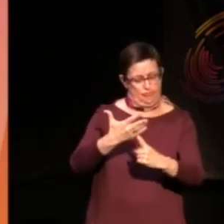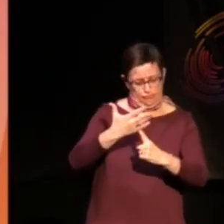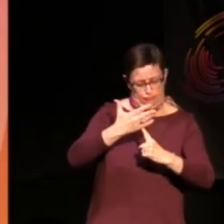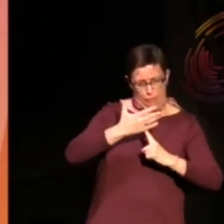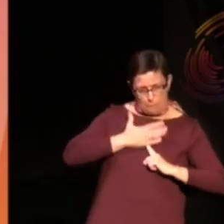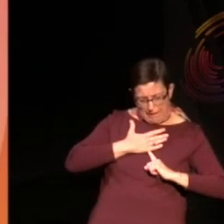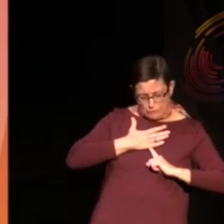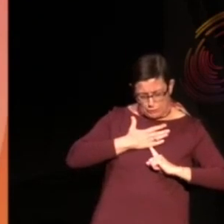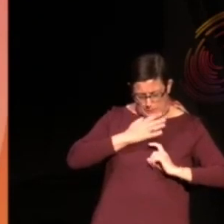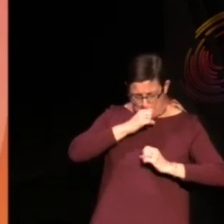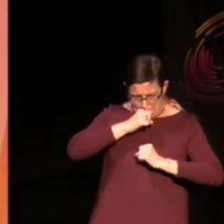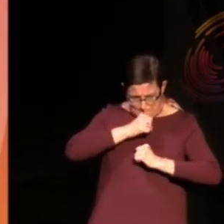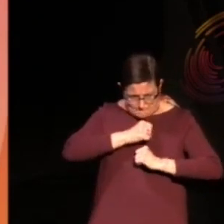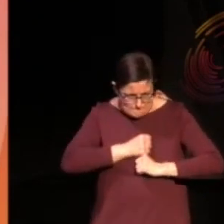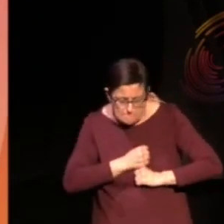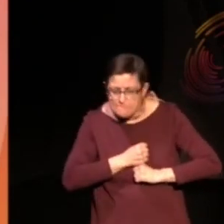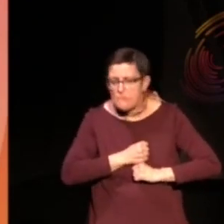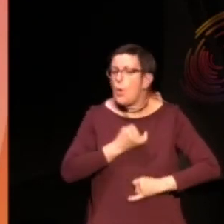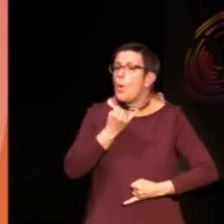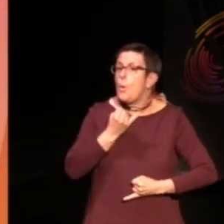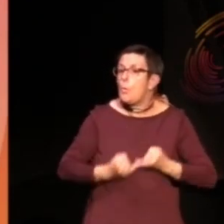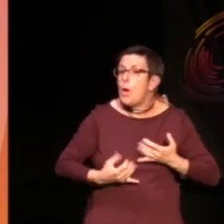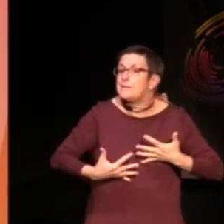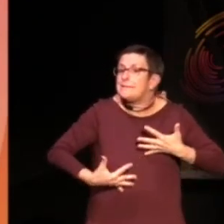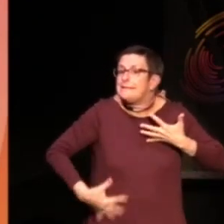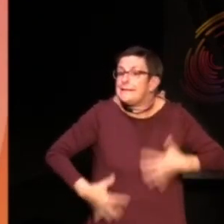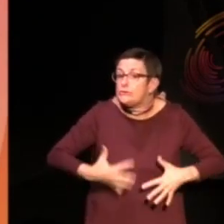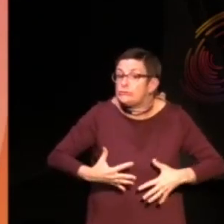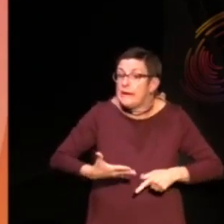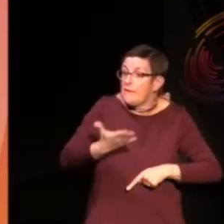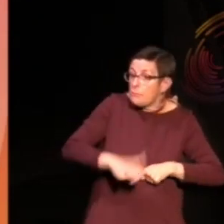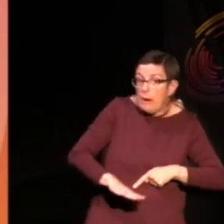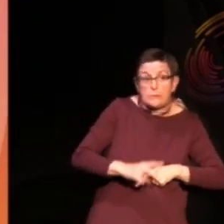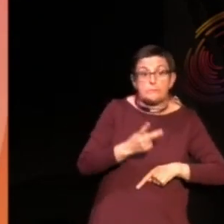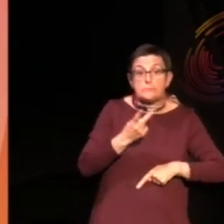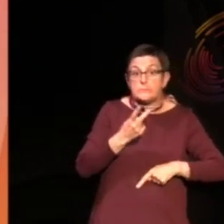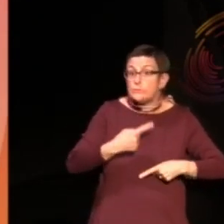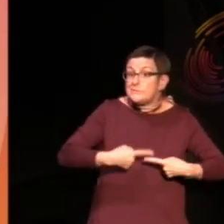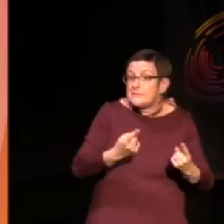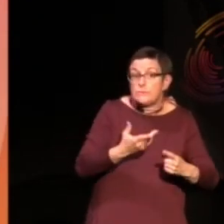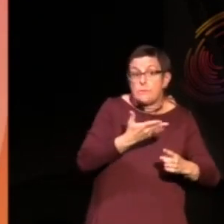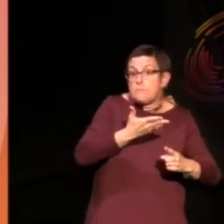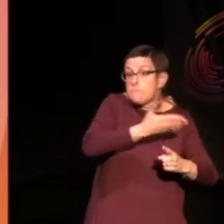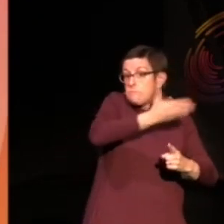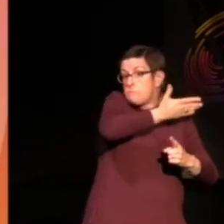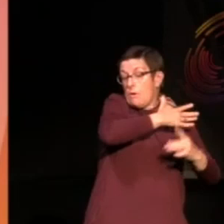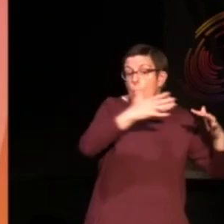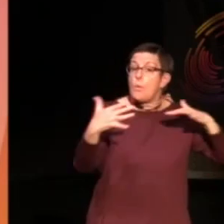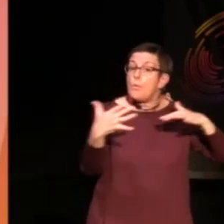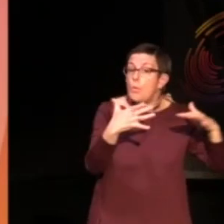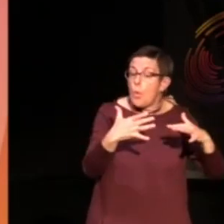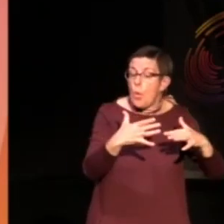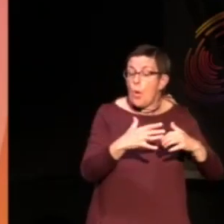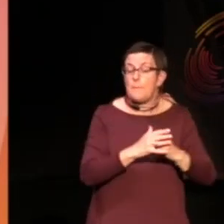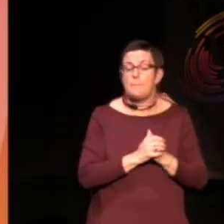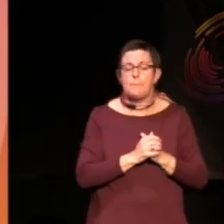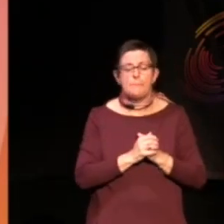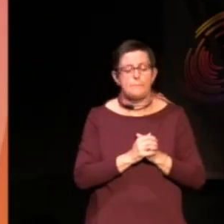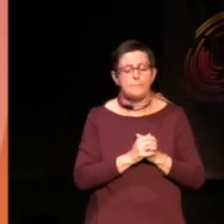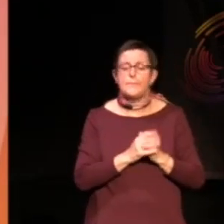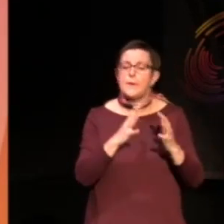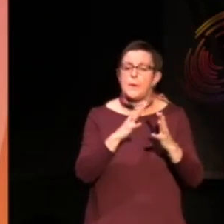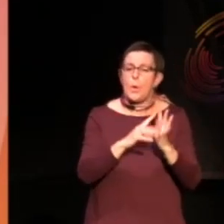vaster injuries even than its predecessor." In his writings, Wells conveyed